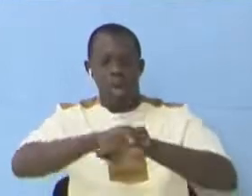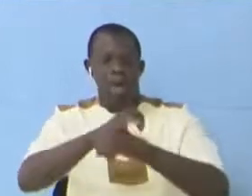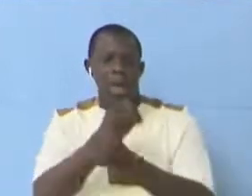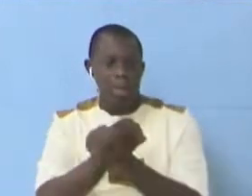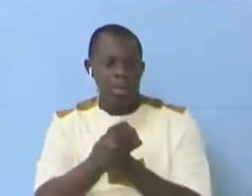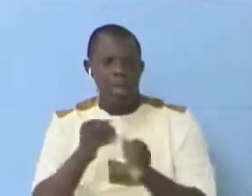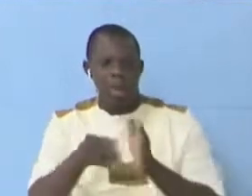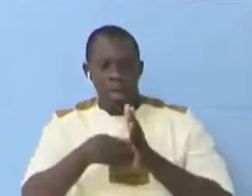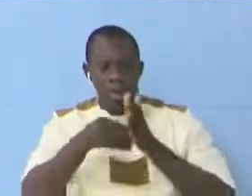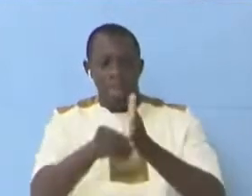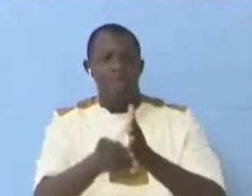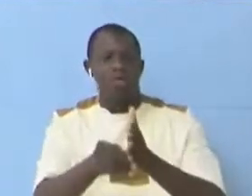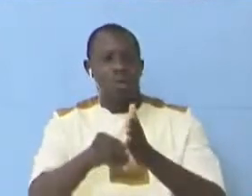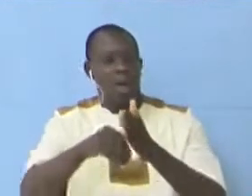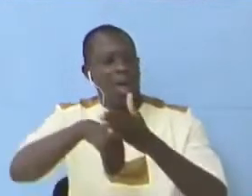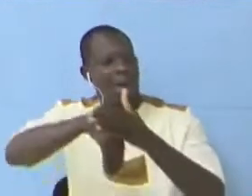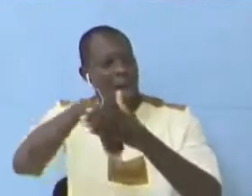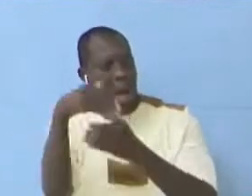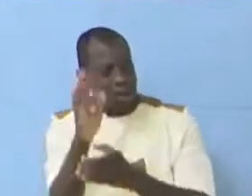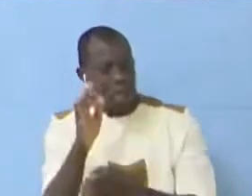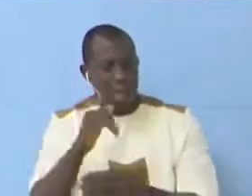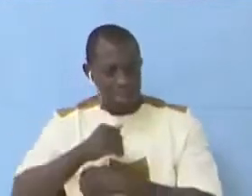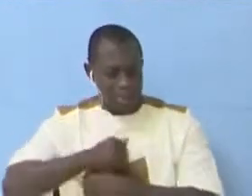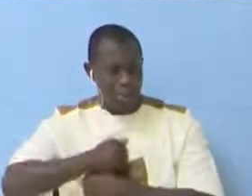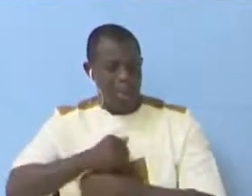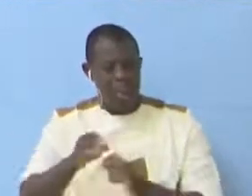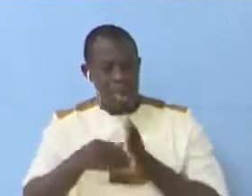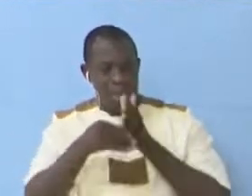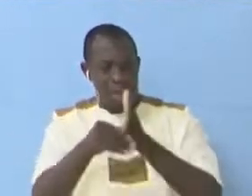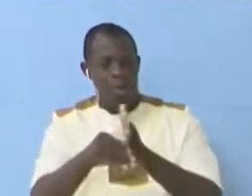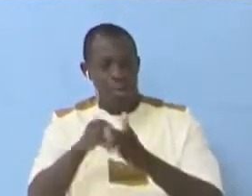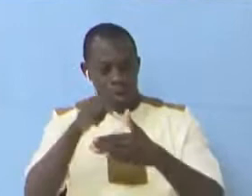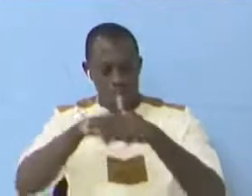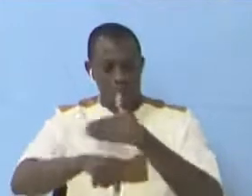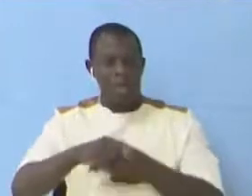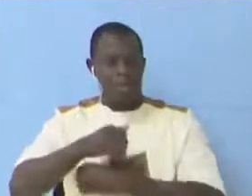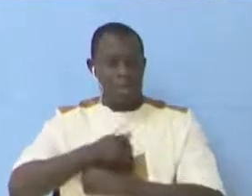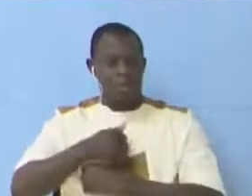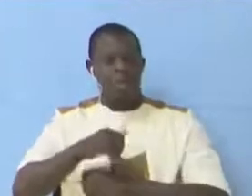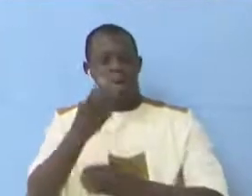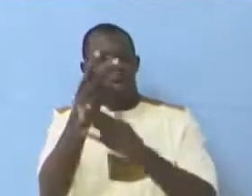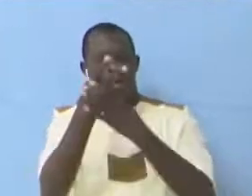Director External, Director Internal, both arrested. But anyway,